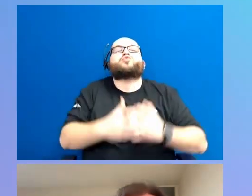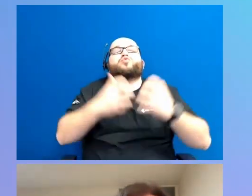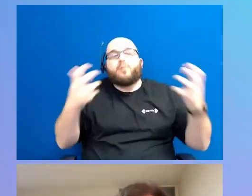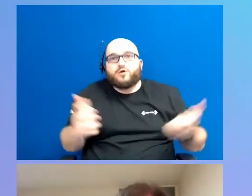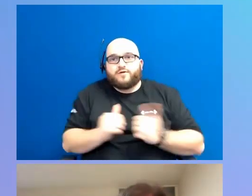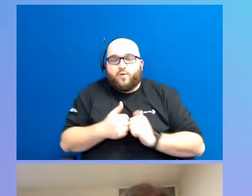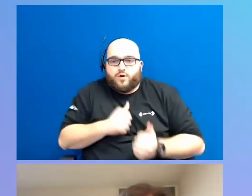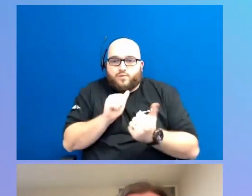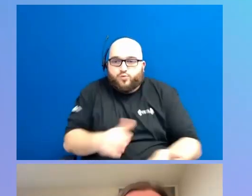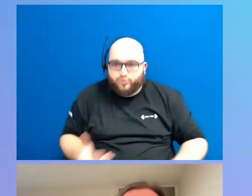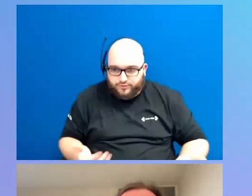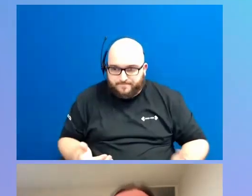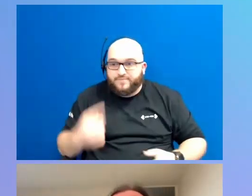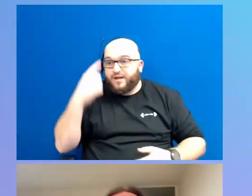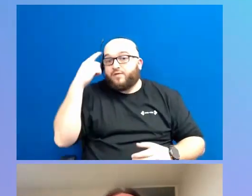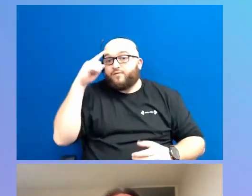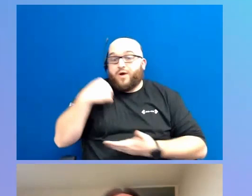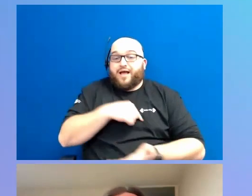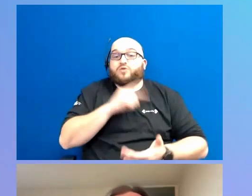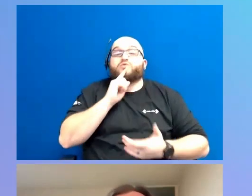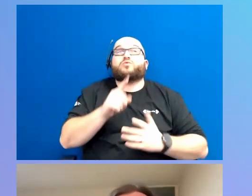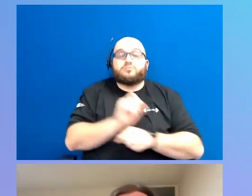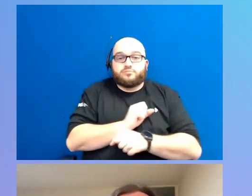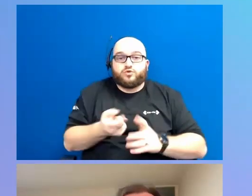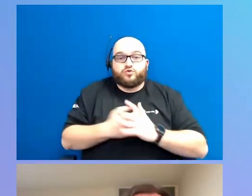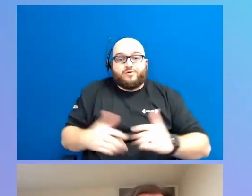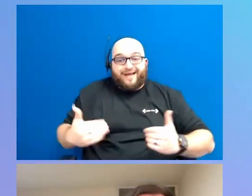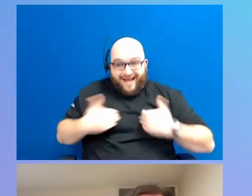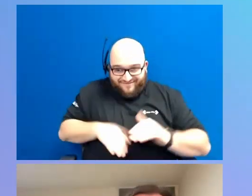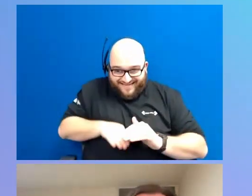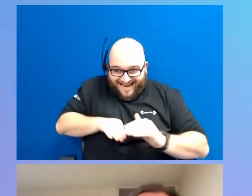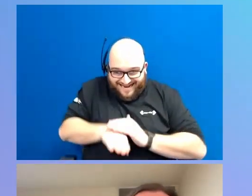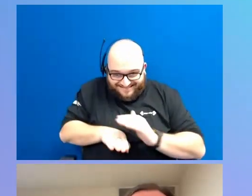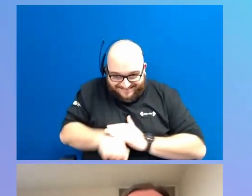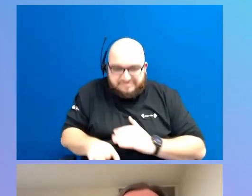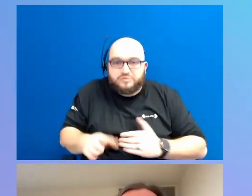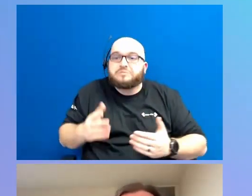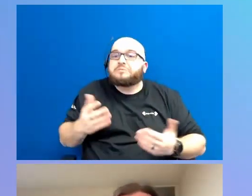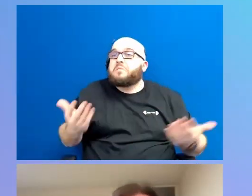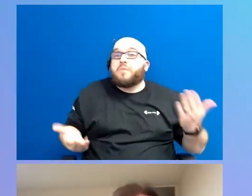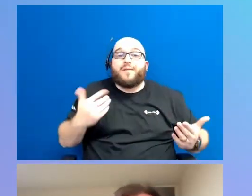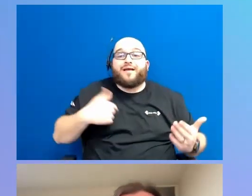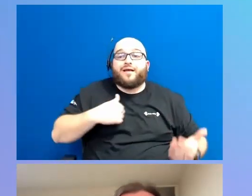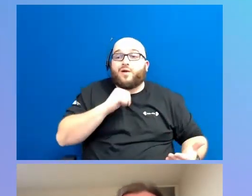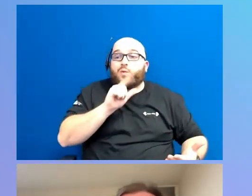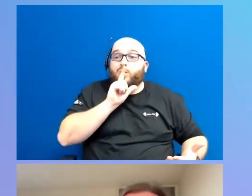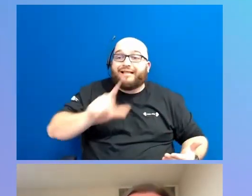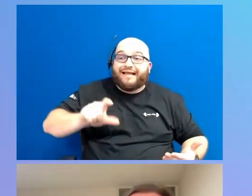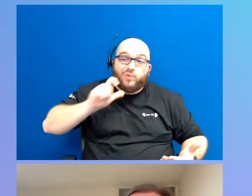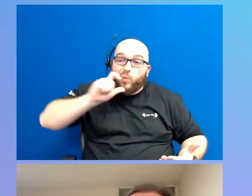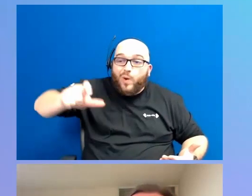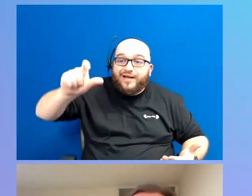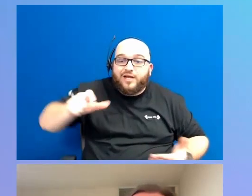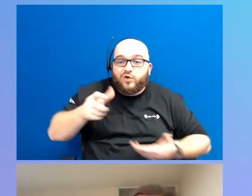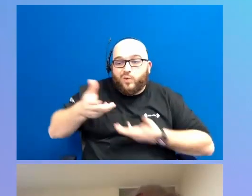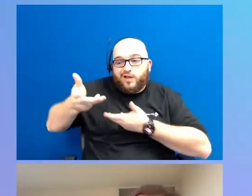to start getting into a world where maybe I don't need to interface with every